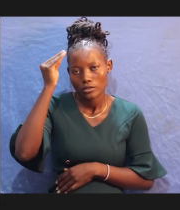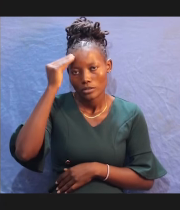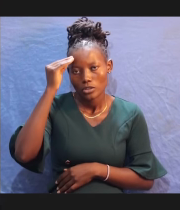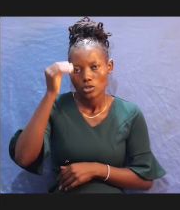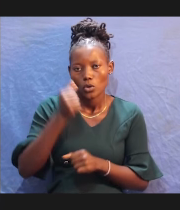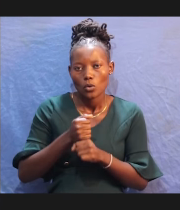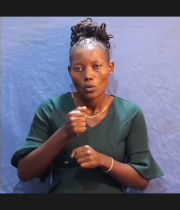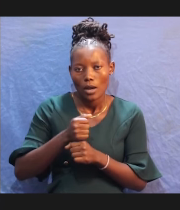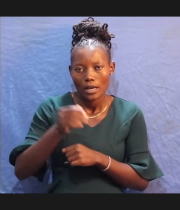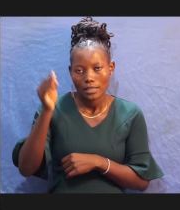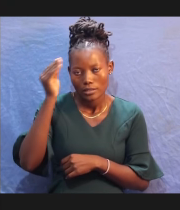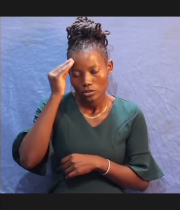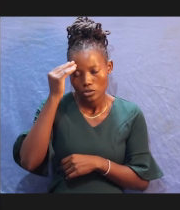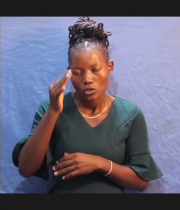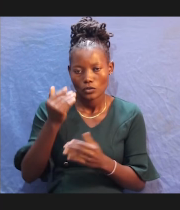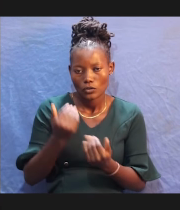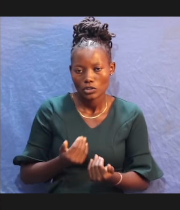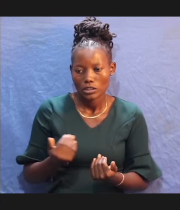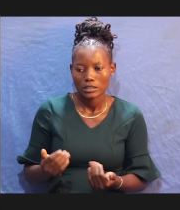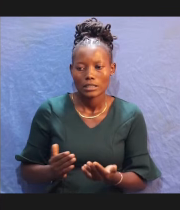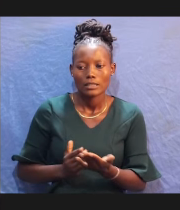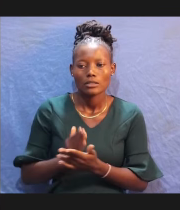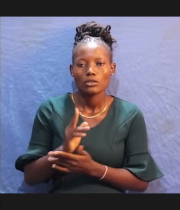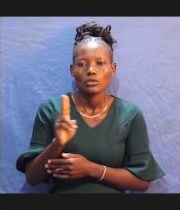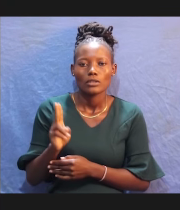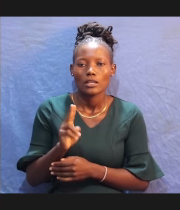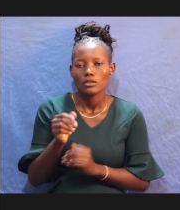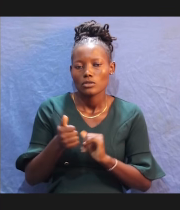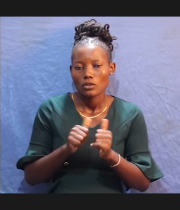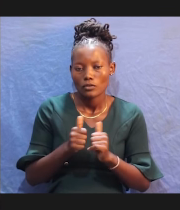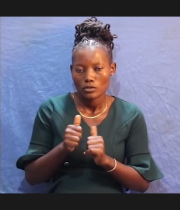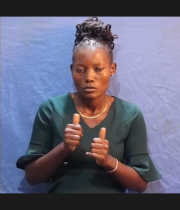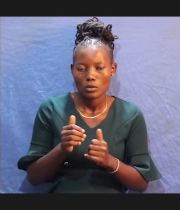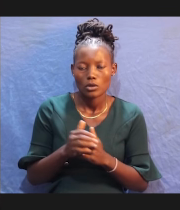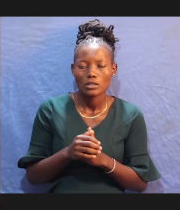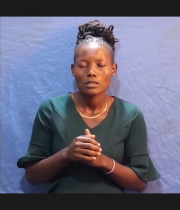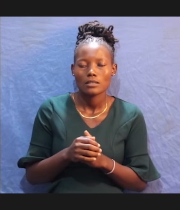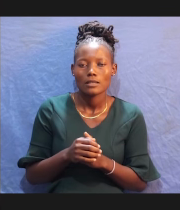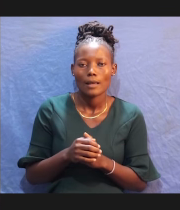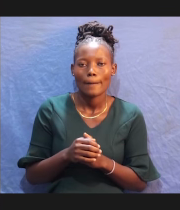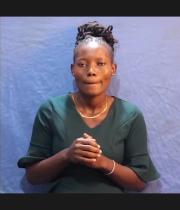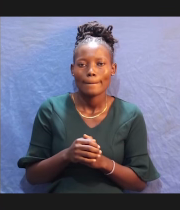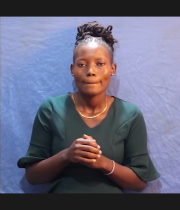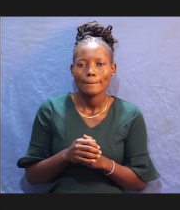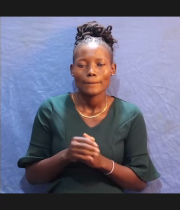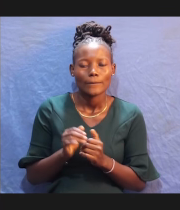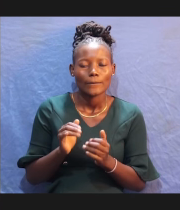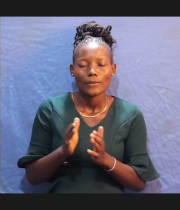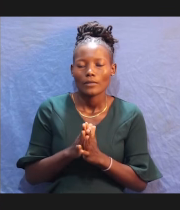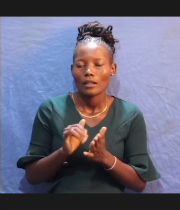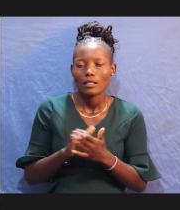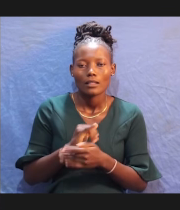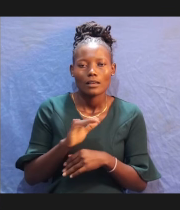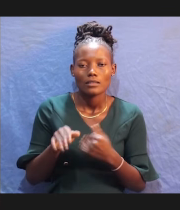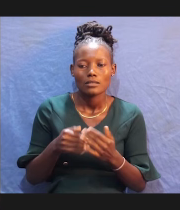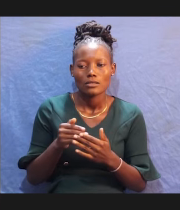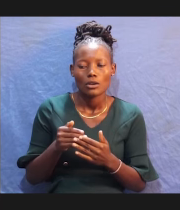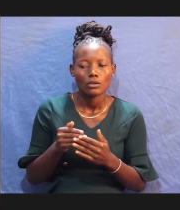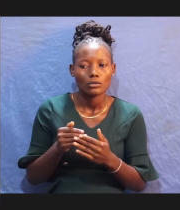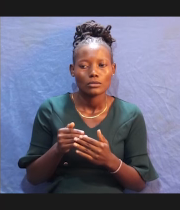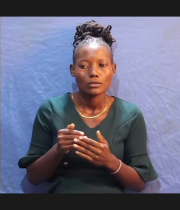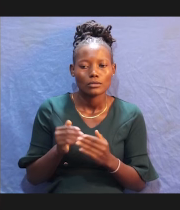work educational for youngsters through the use of sport elements, and that's it. So you can just